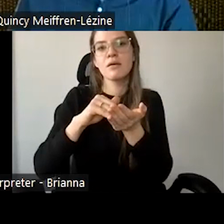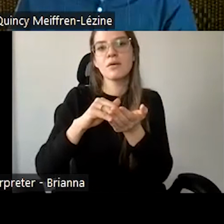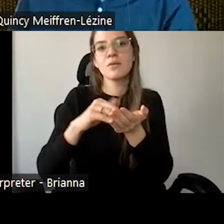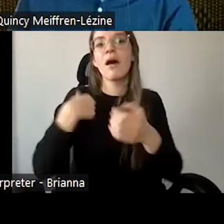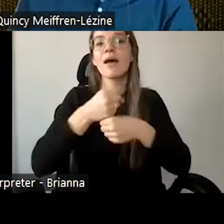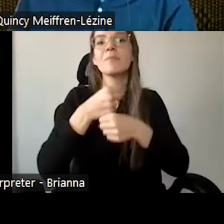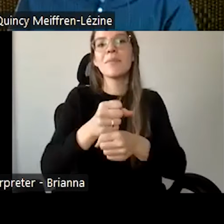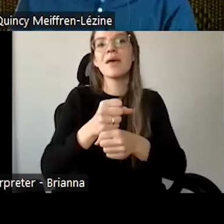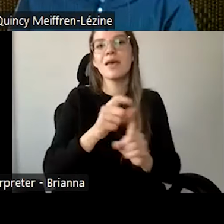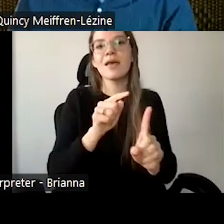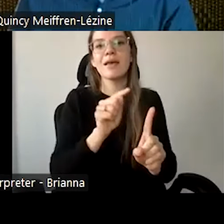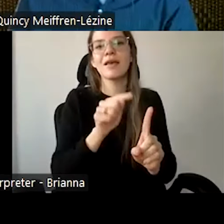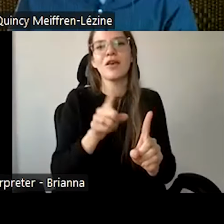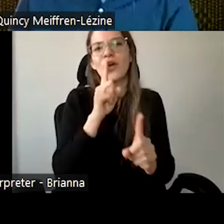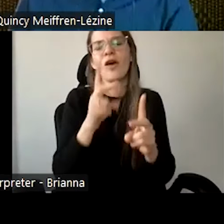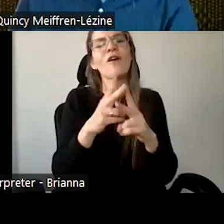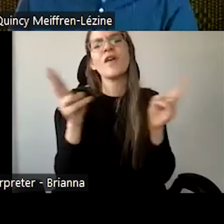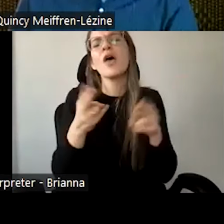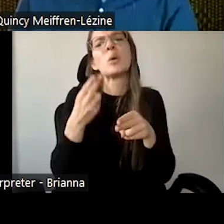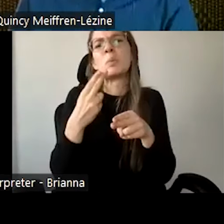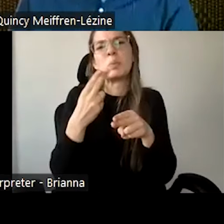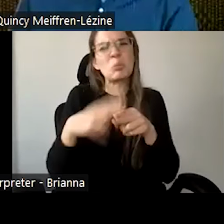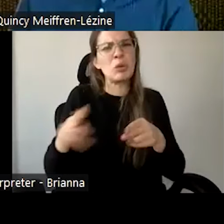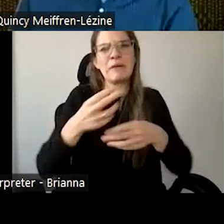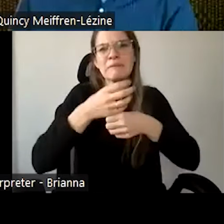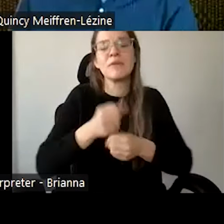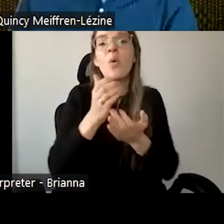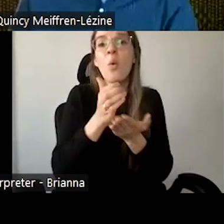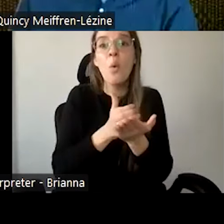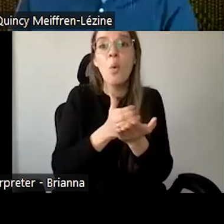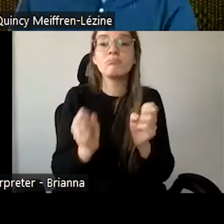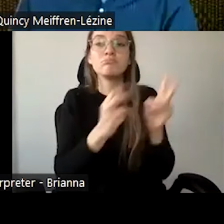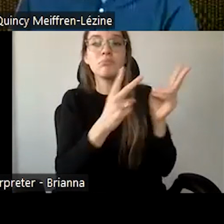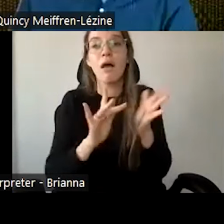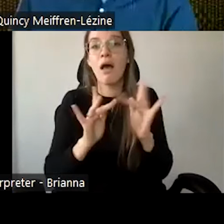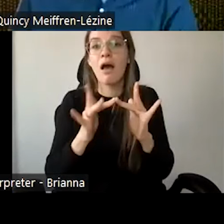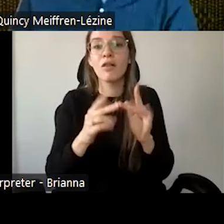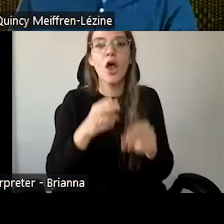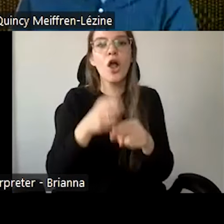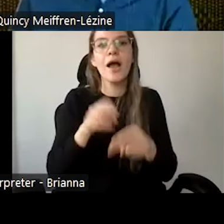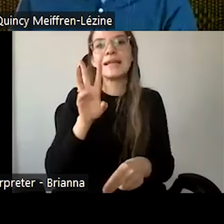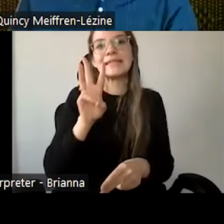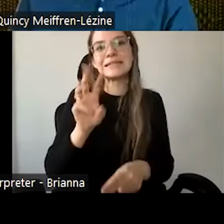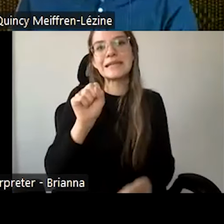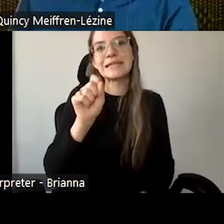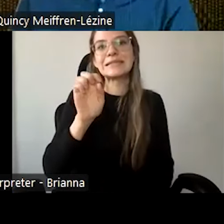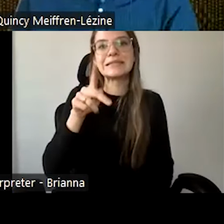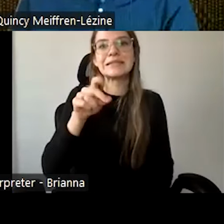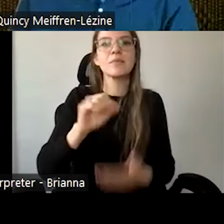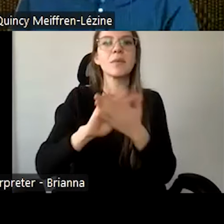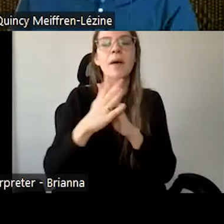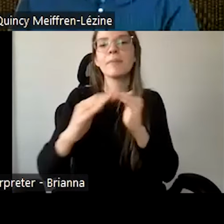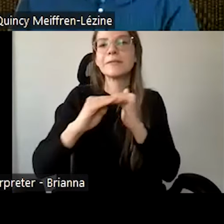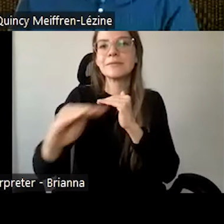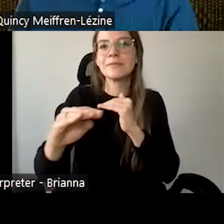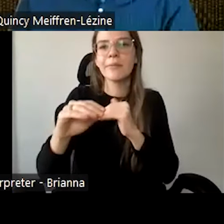created a brief mini course that is online called 6 Steps to Stable Ground. And I just wanted